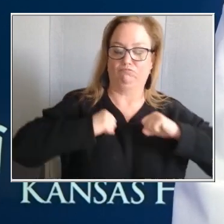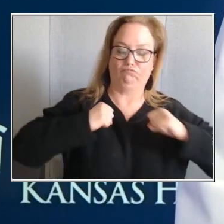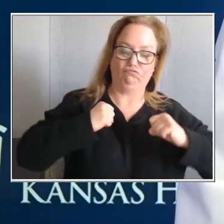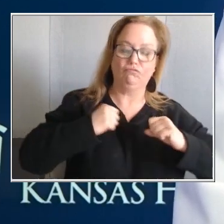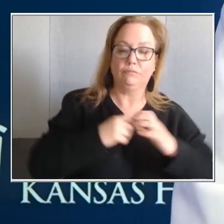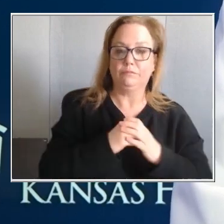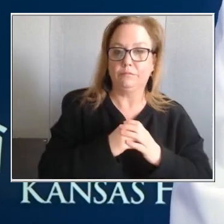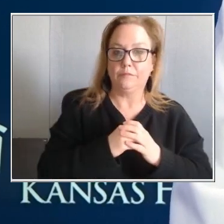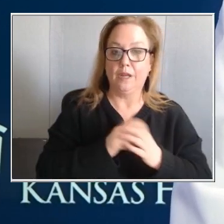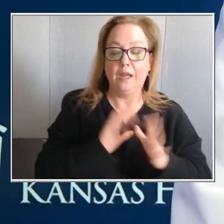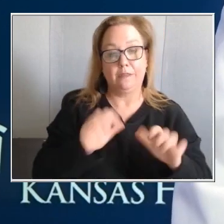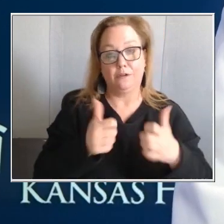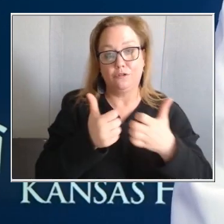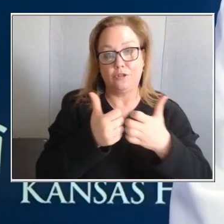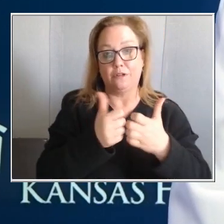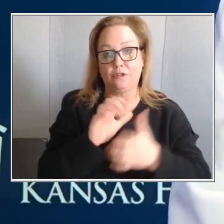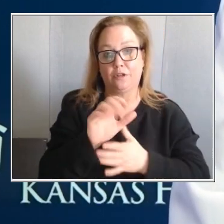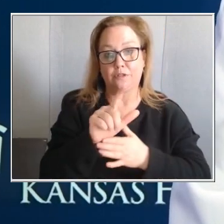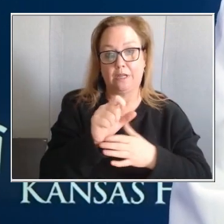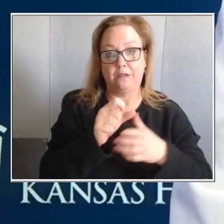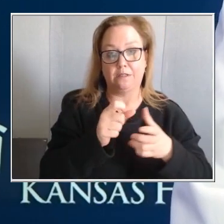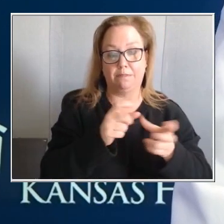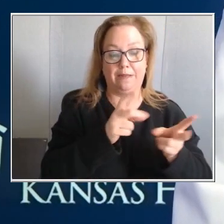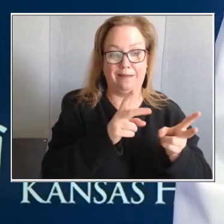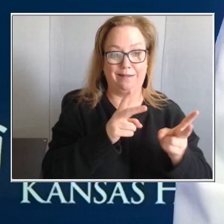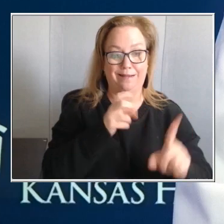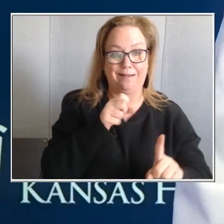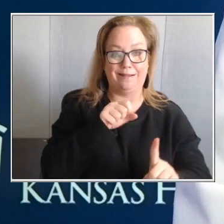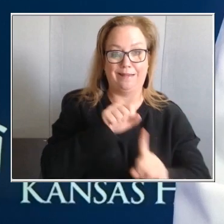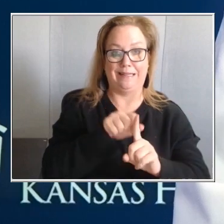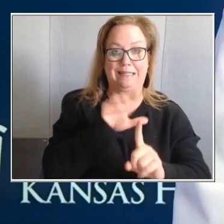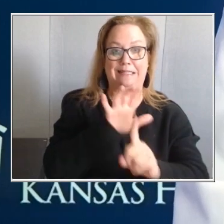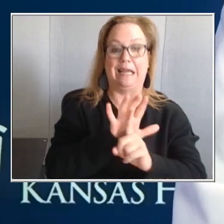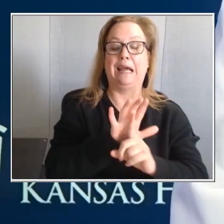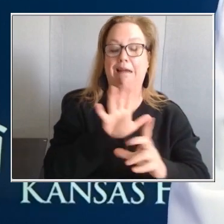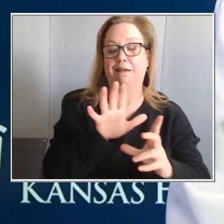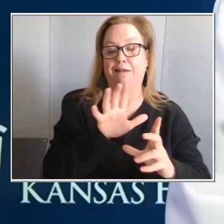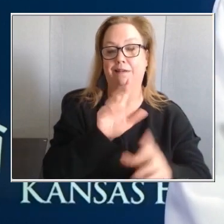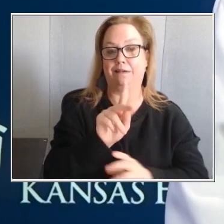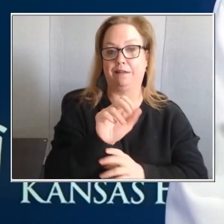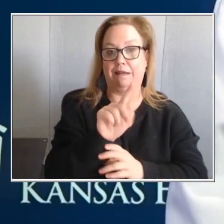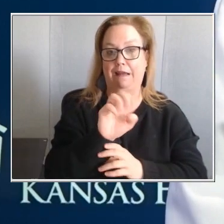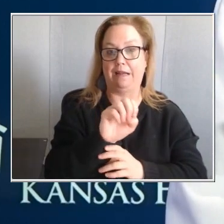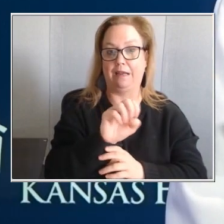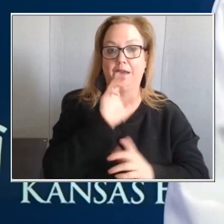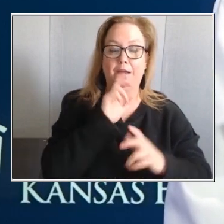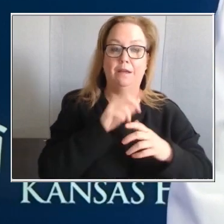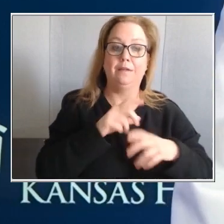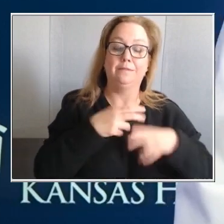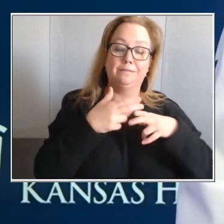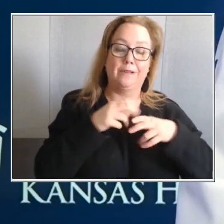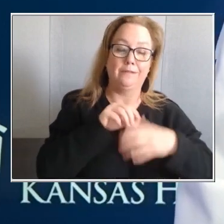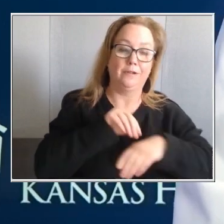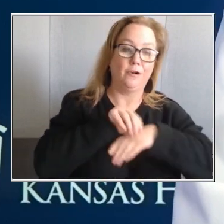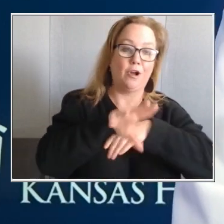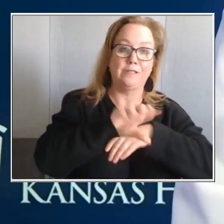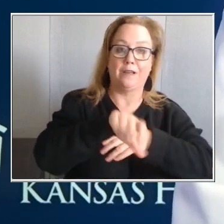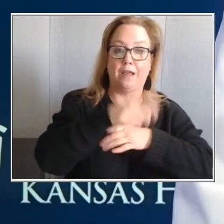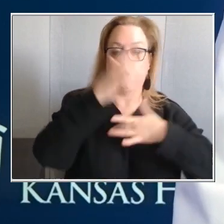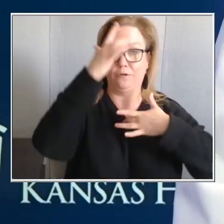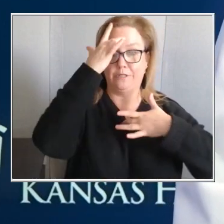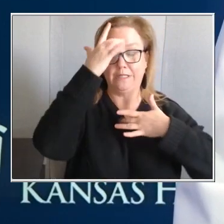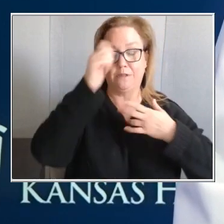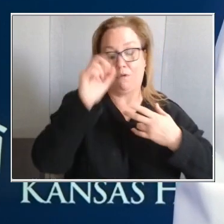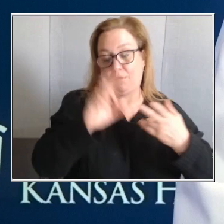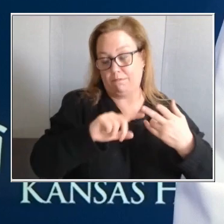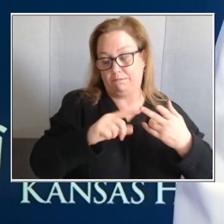major challenges. Those cells might attack Katie and cause a problem called graft-versus-host disease, or Katie's immune system might destroy them and reject them promptly